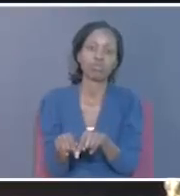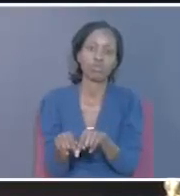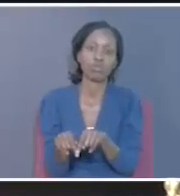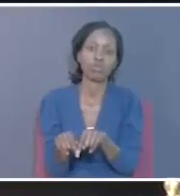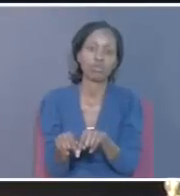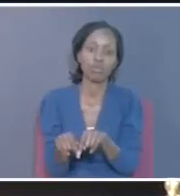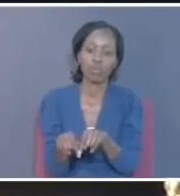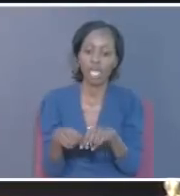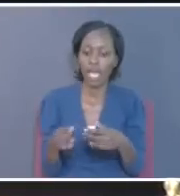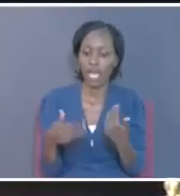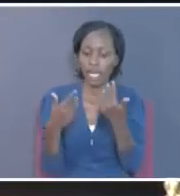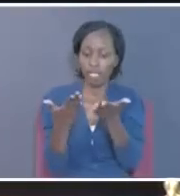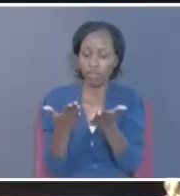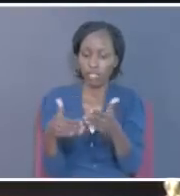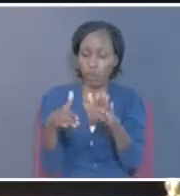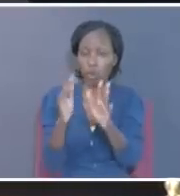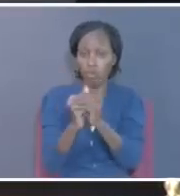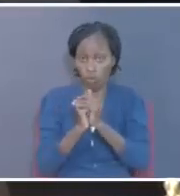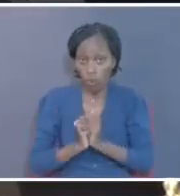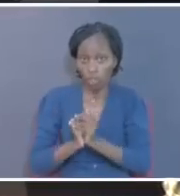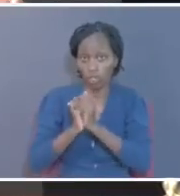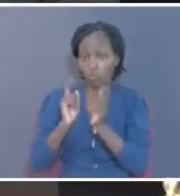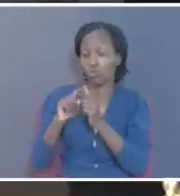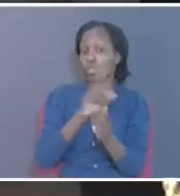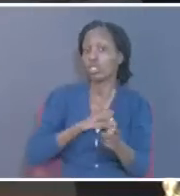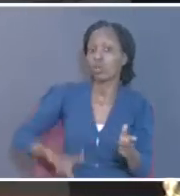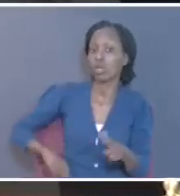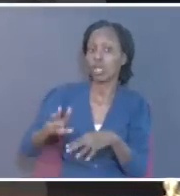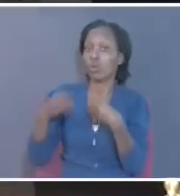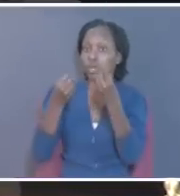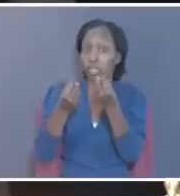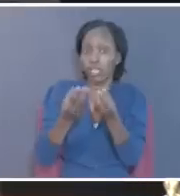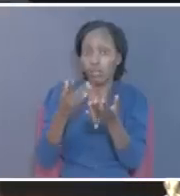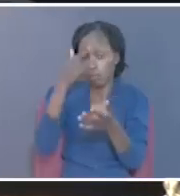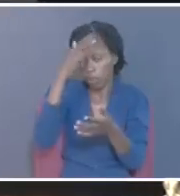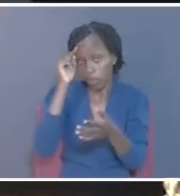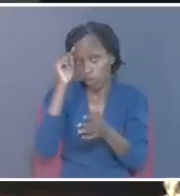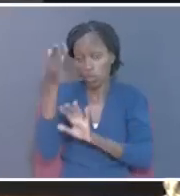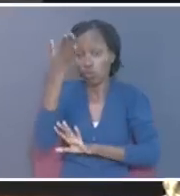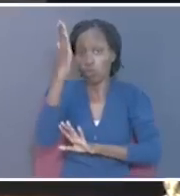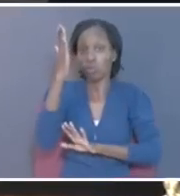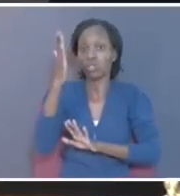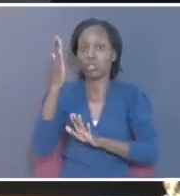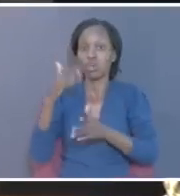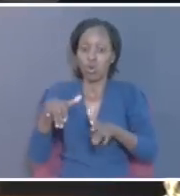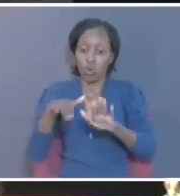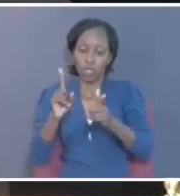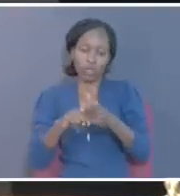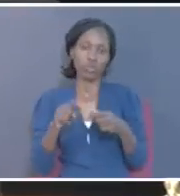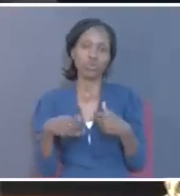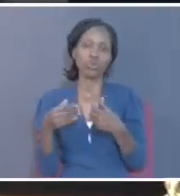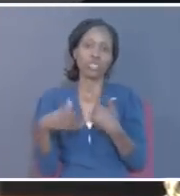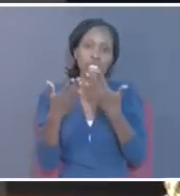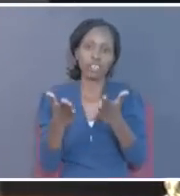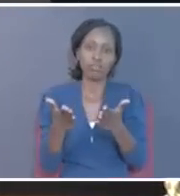Giving is a form of worship and unto the Lord, and we give because it is God's nature to give. So we